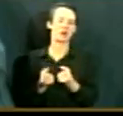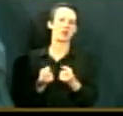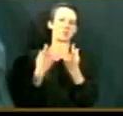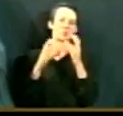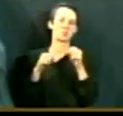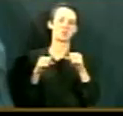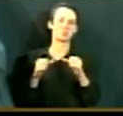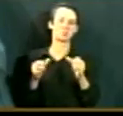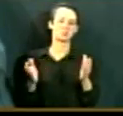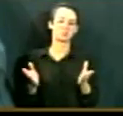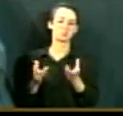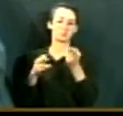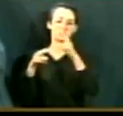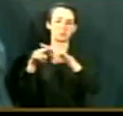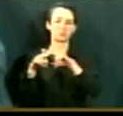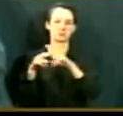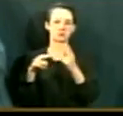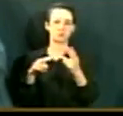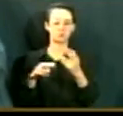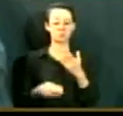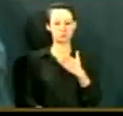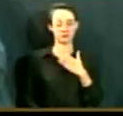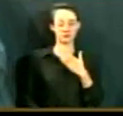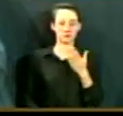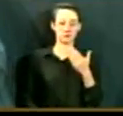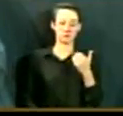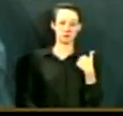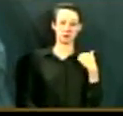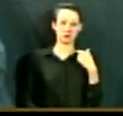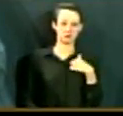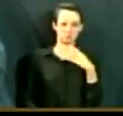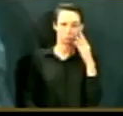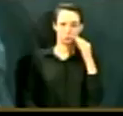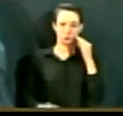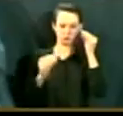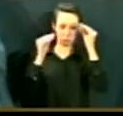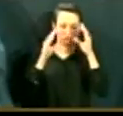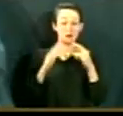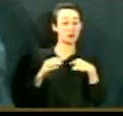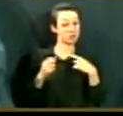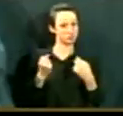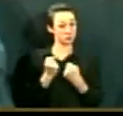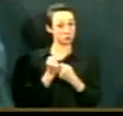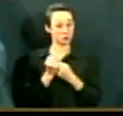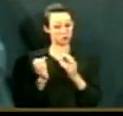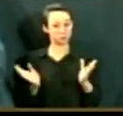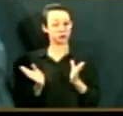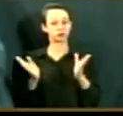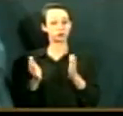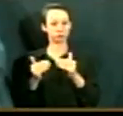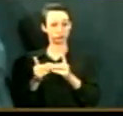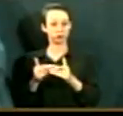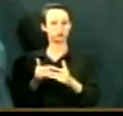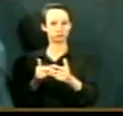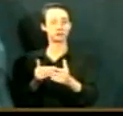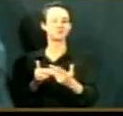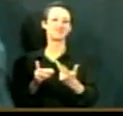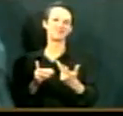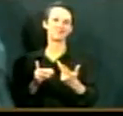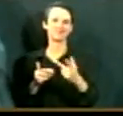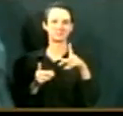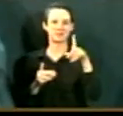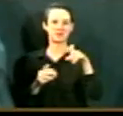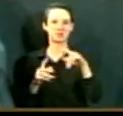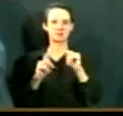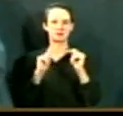As former educator myself, I fully support pushing us forward there, but it's going to have to